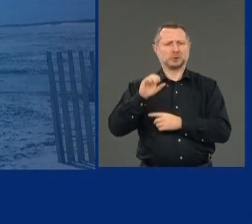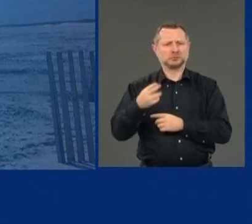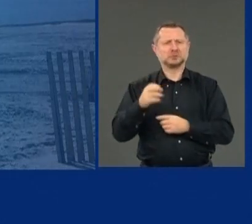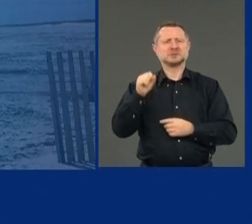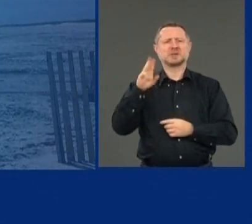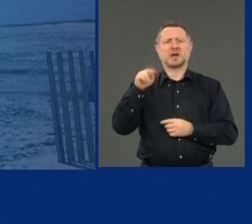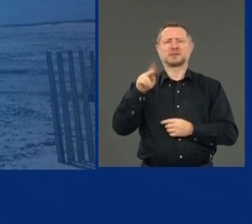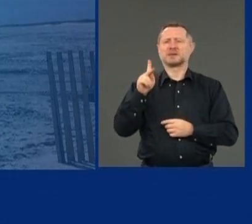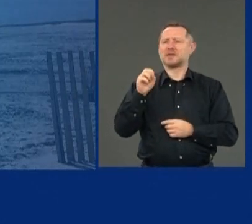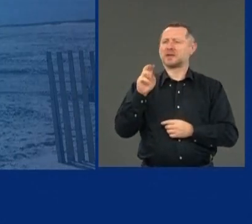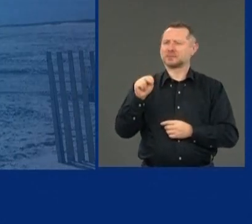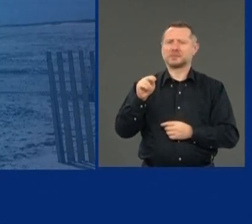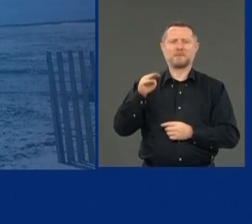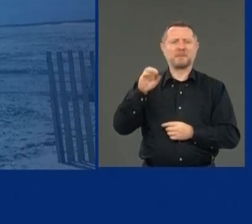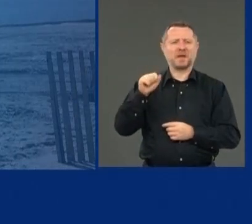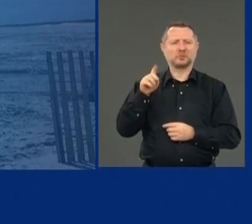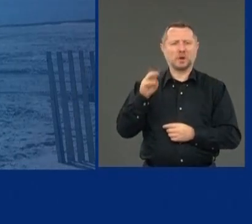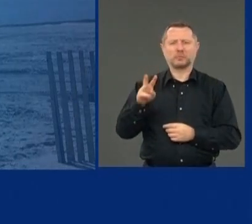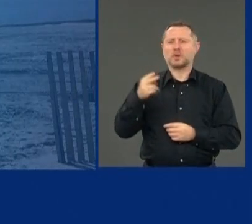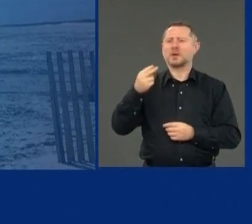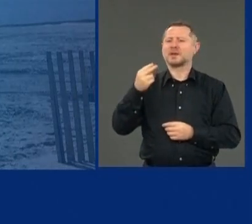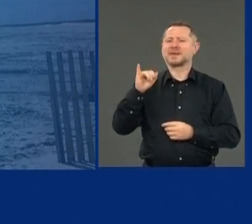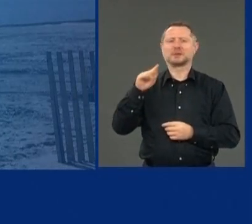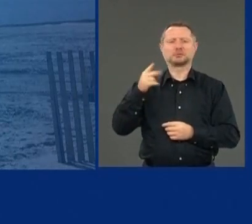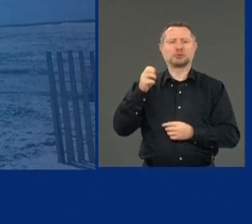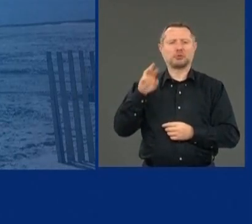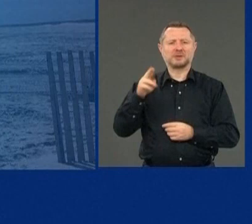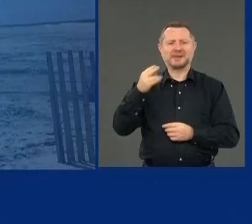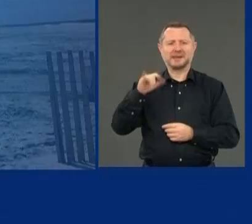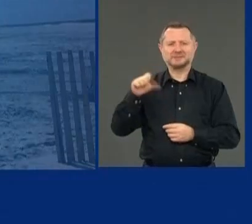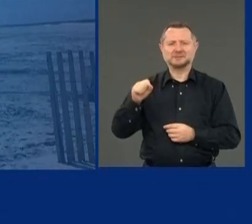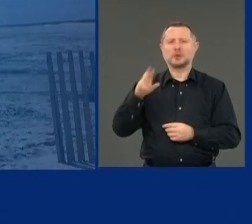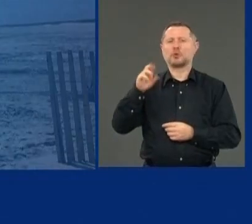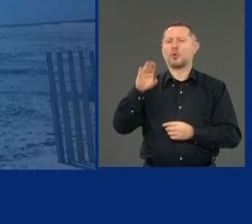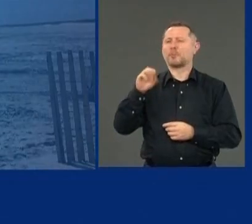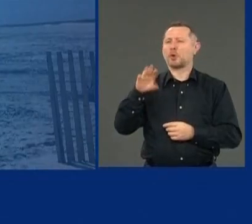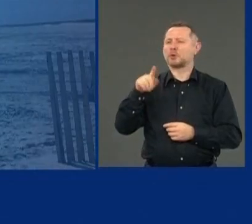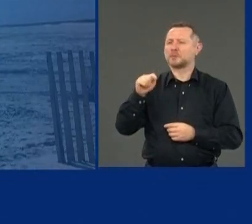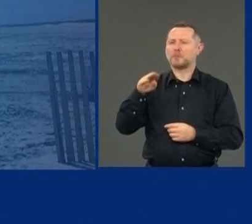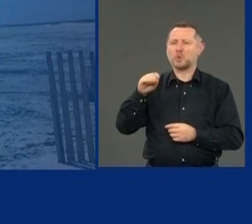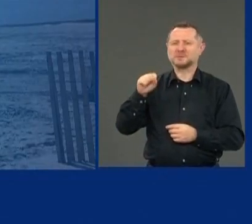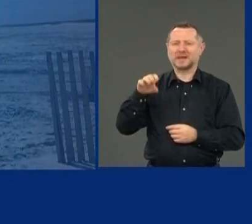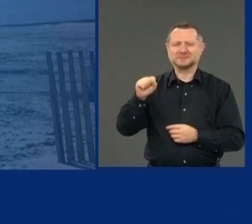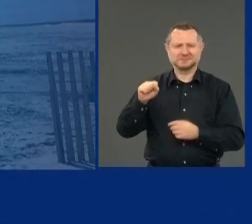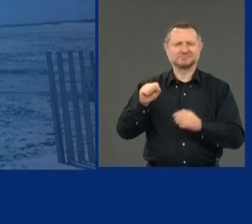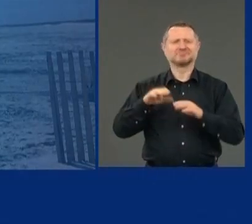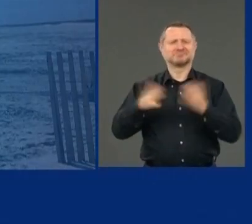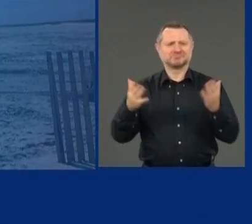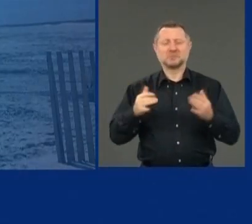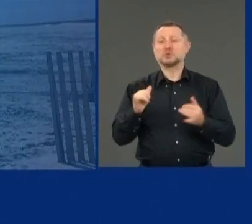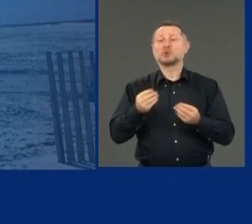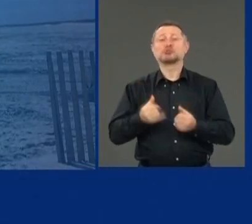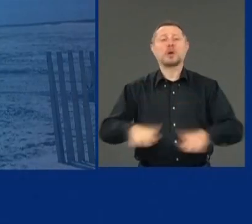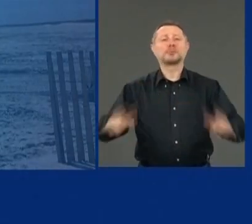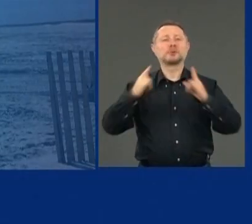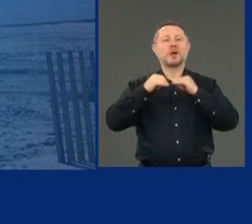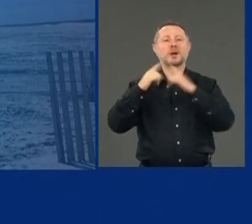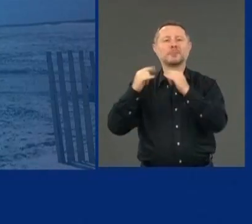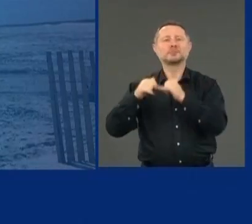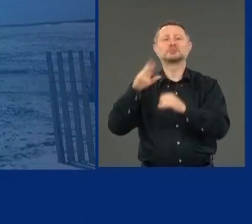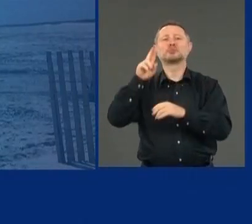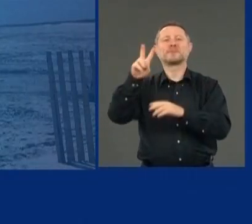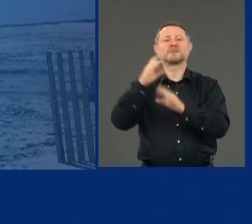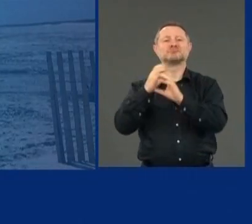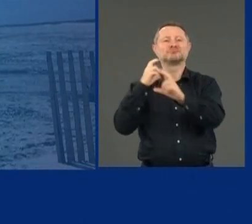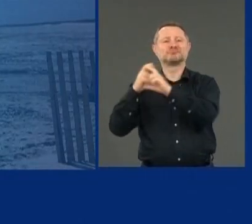Hither Hills, Robert Moses Beach. Campgrounds, RV parks open tomorrow, and we're